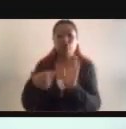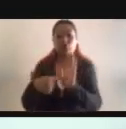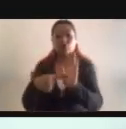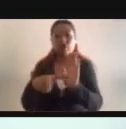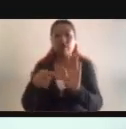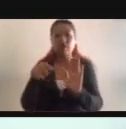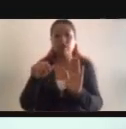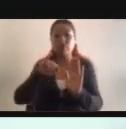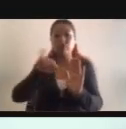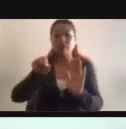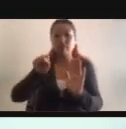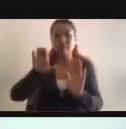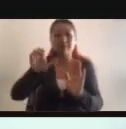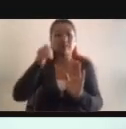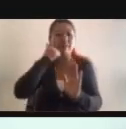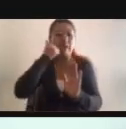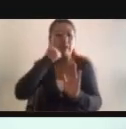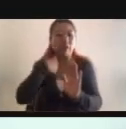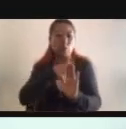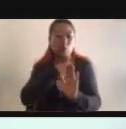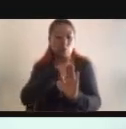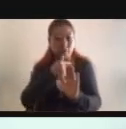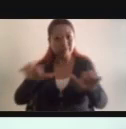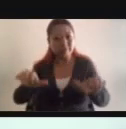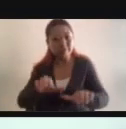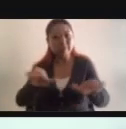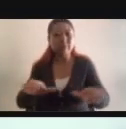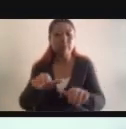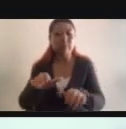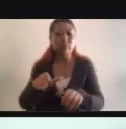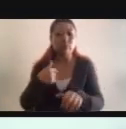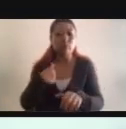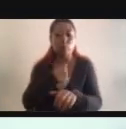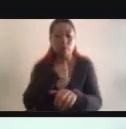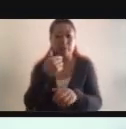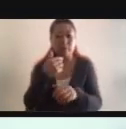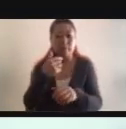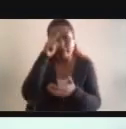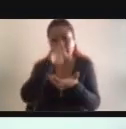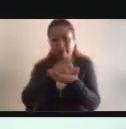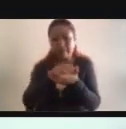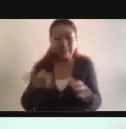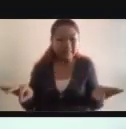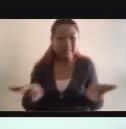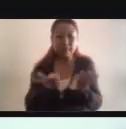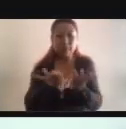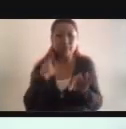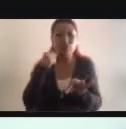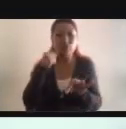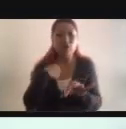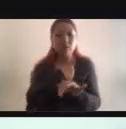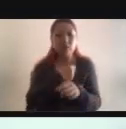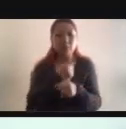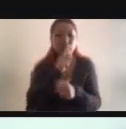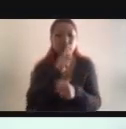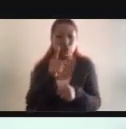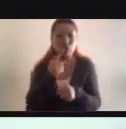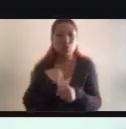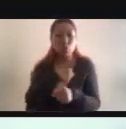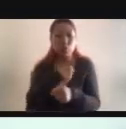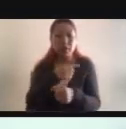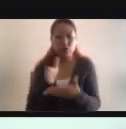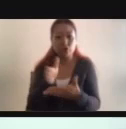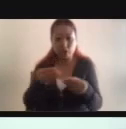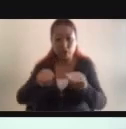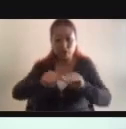Johnson Space Center. And we believe that it's very important for us to make sure that we share that out with